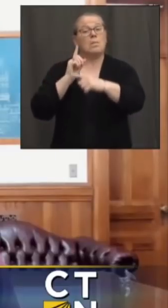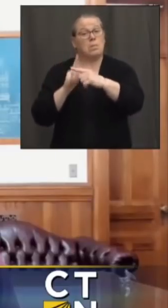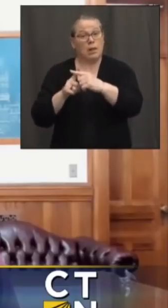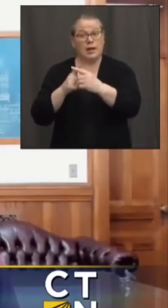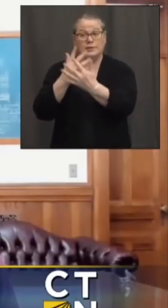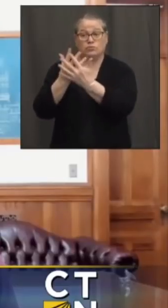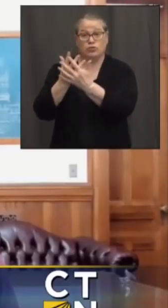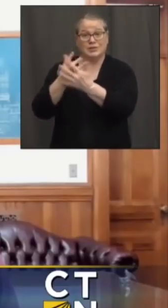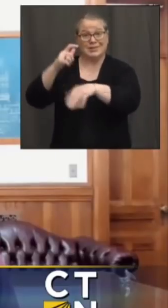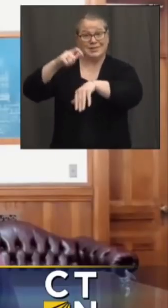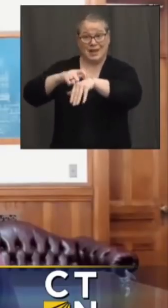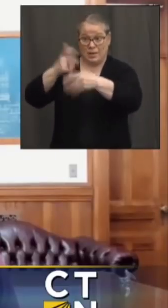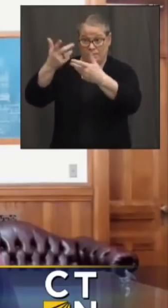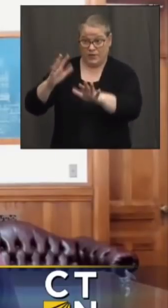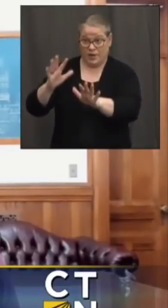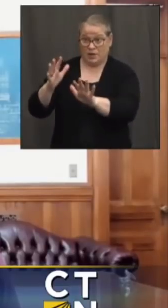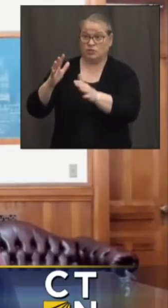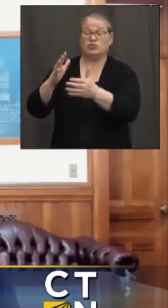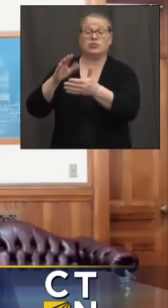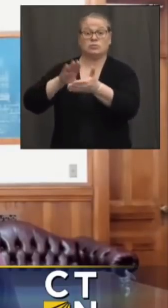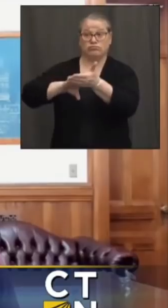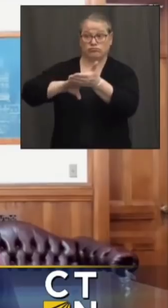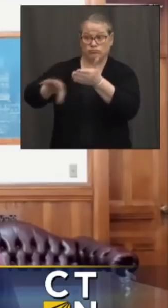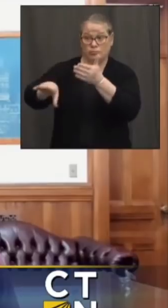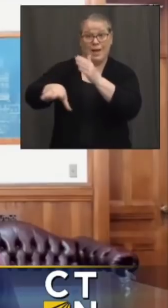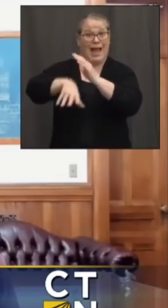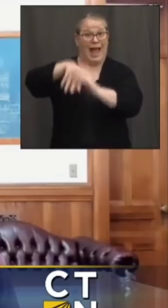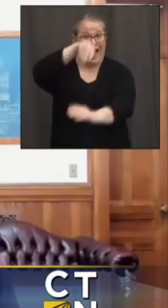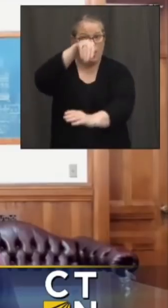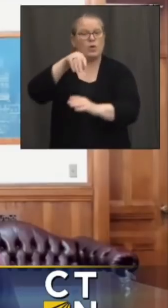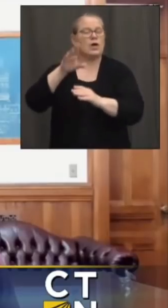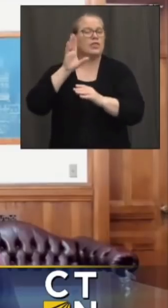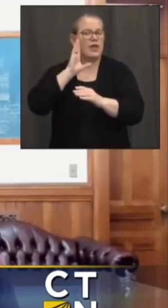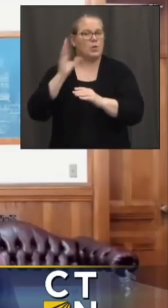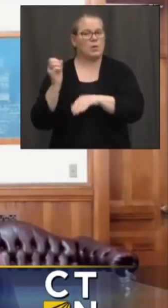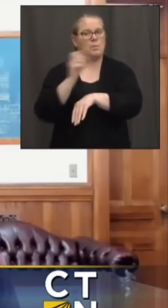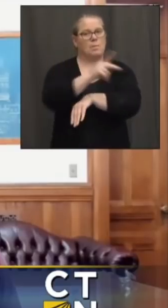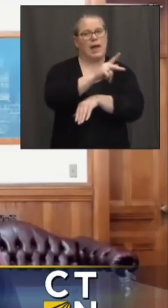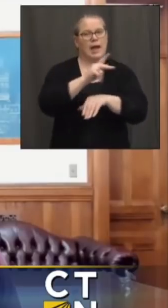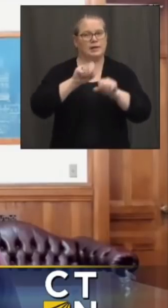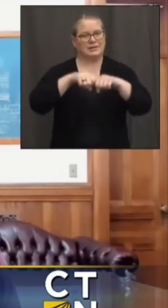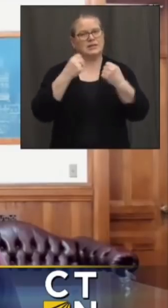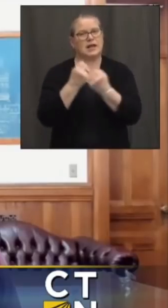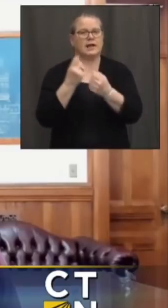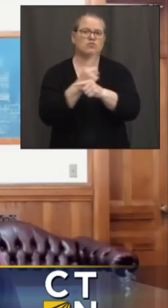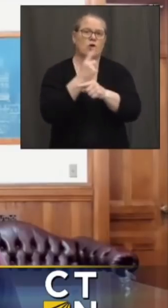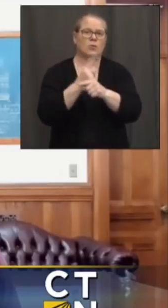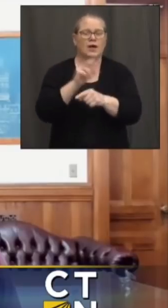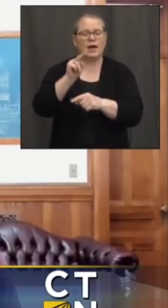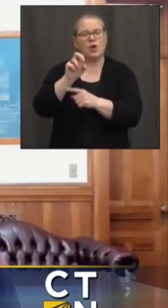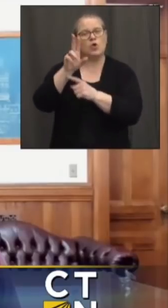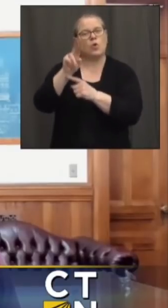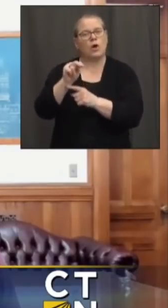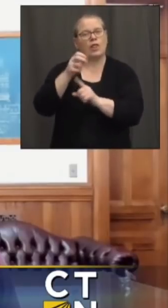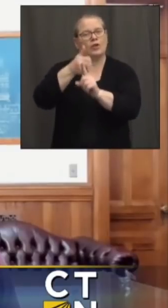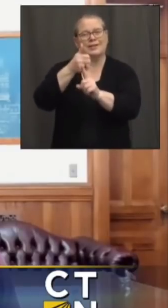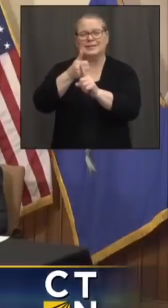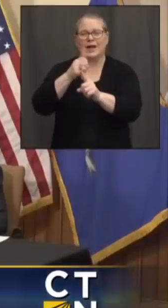be appropriate members of back in our society. And Northern just doesn't fit that based upon many reasons.